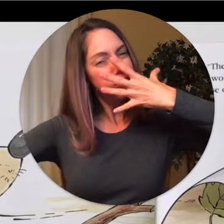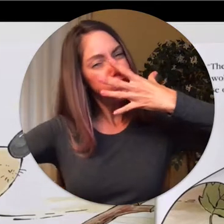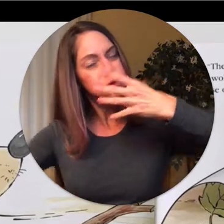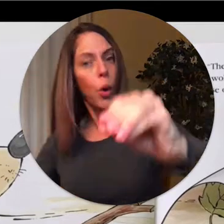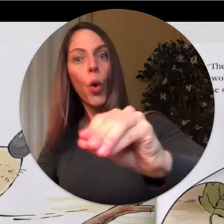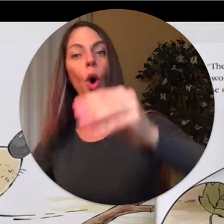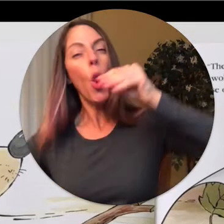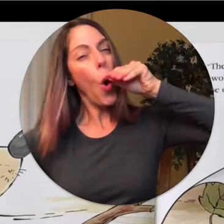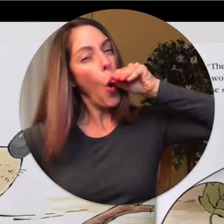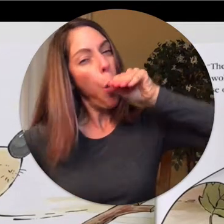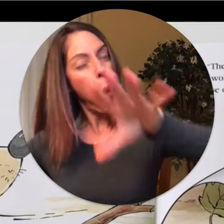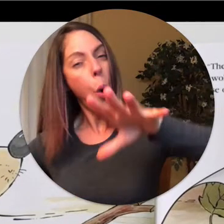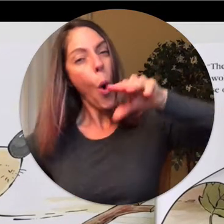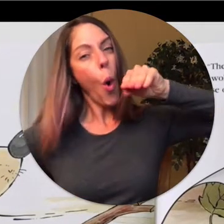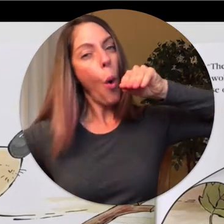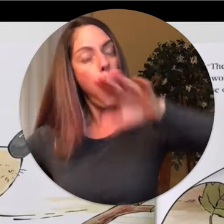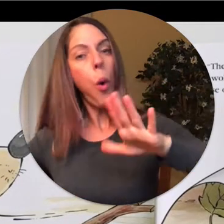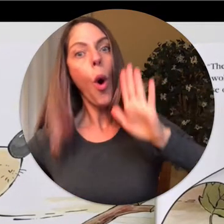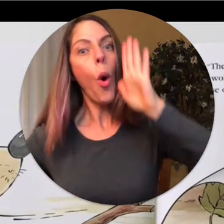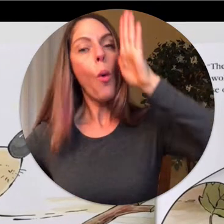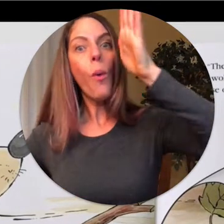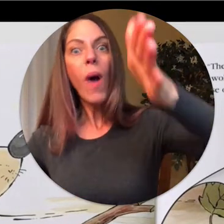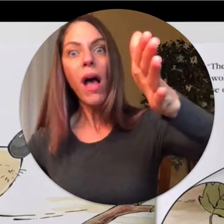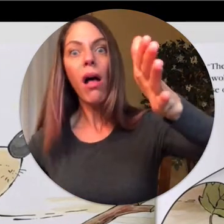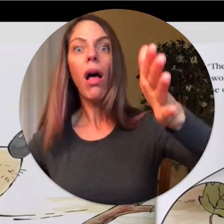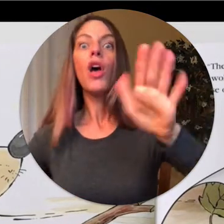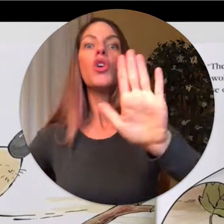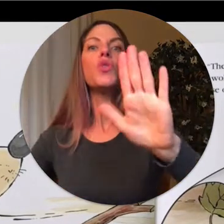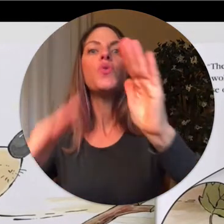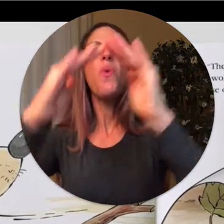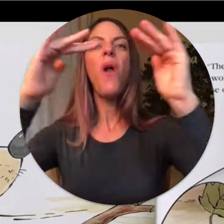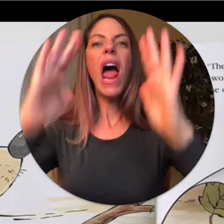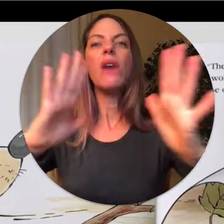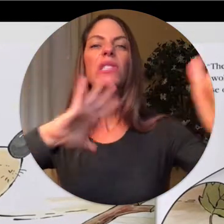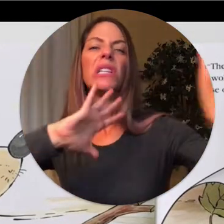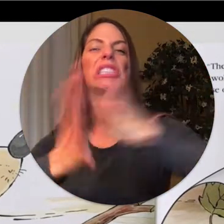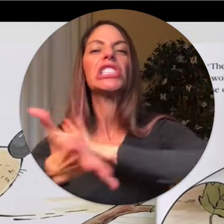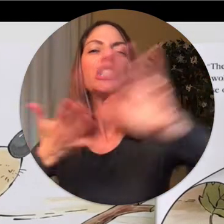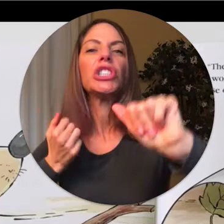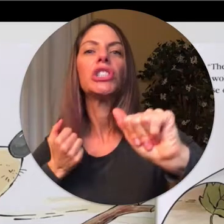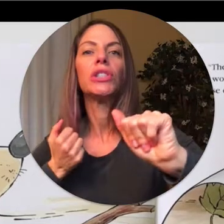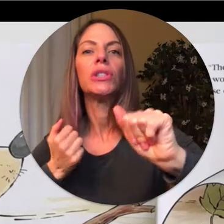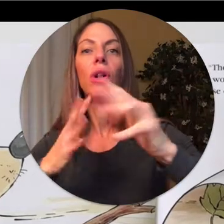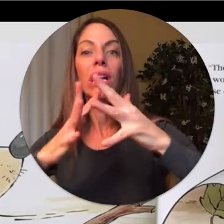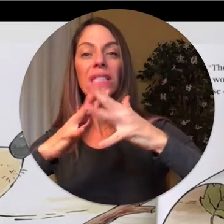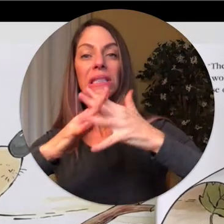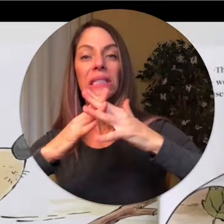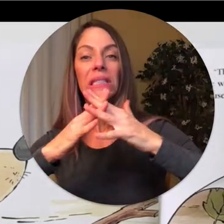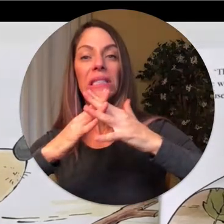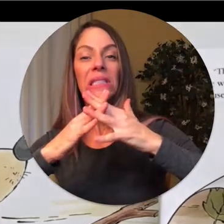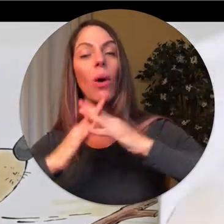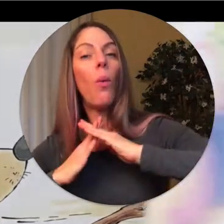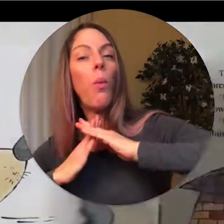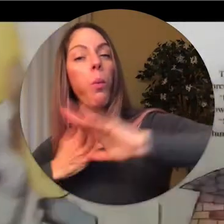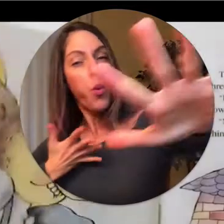with a tremendous breath, the wolf blew down the house of sticks.